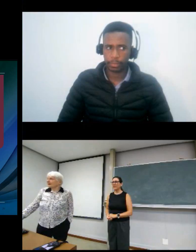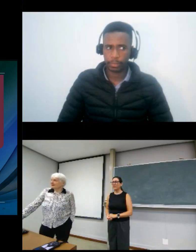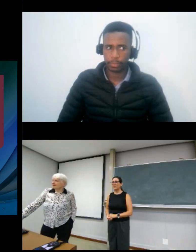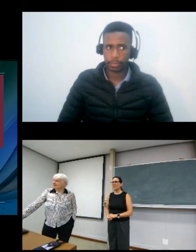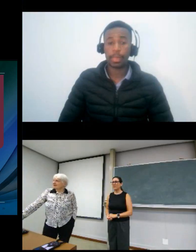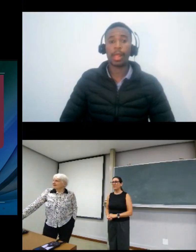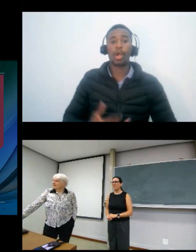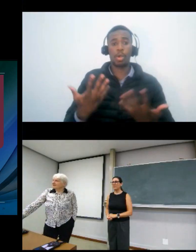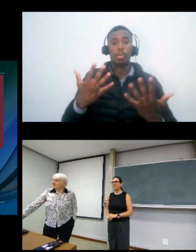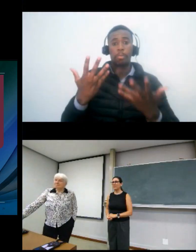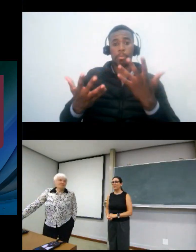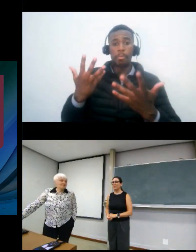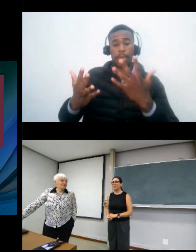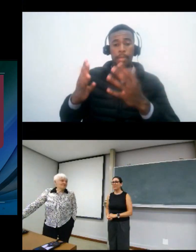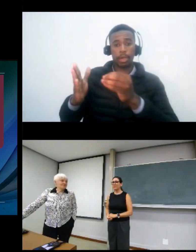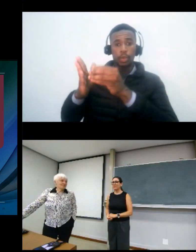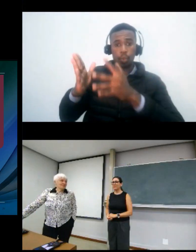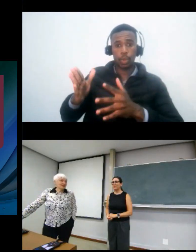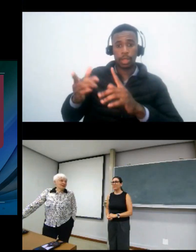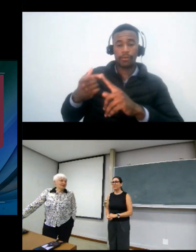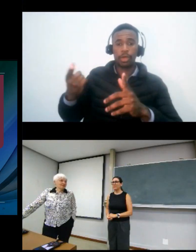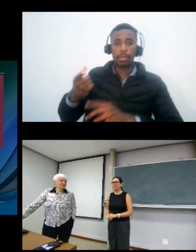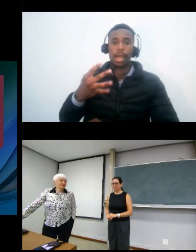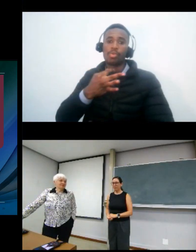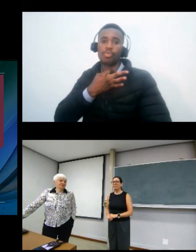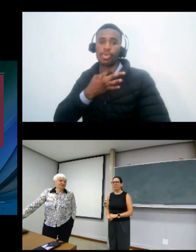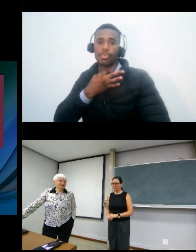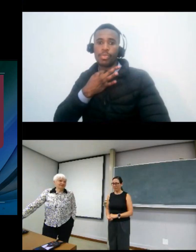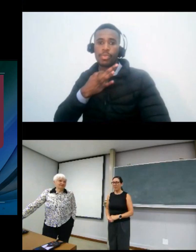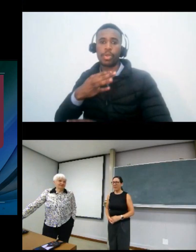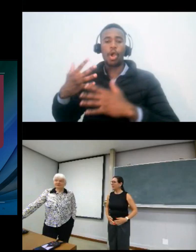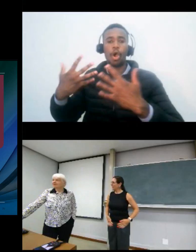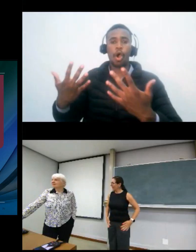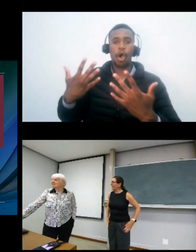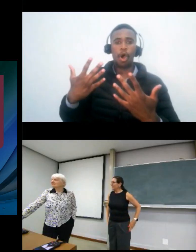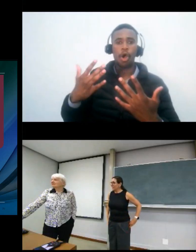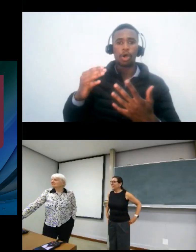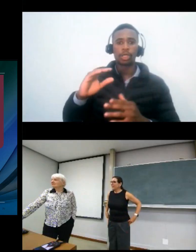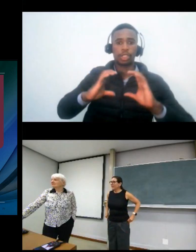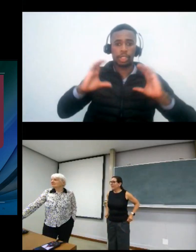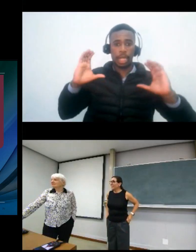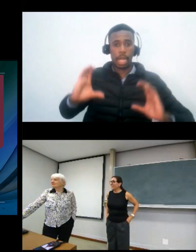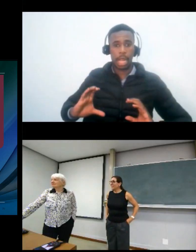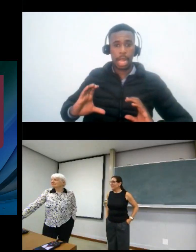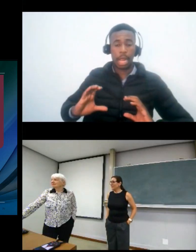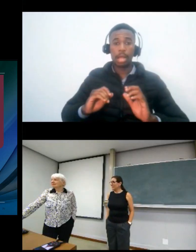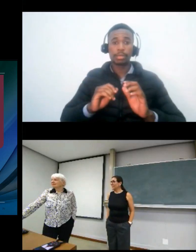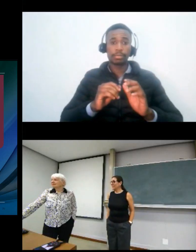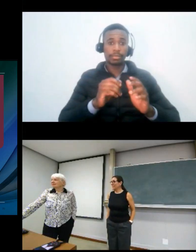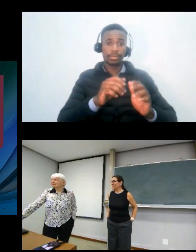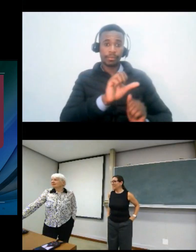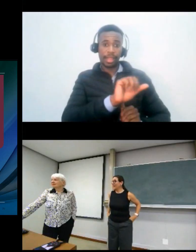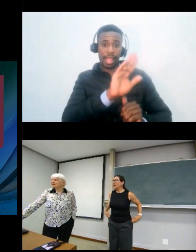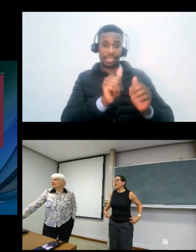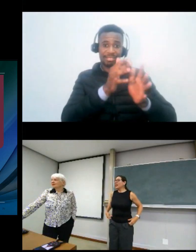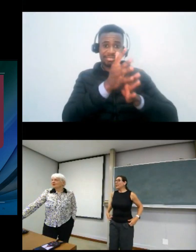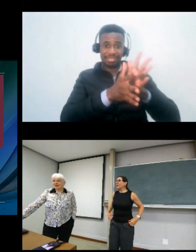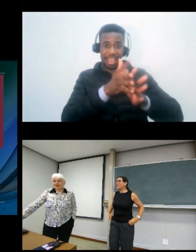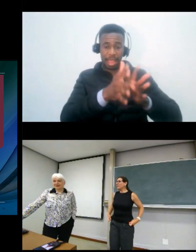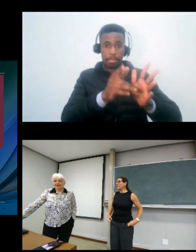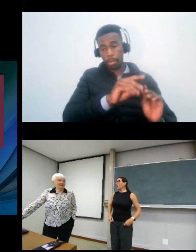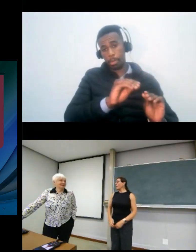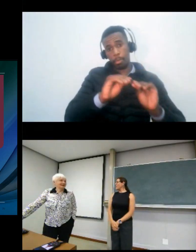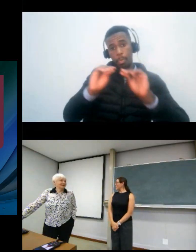follow it, or because you're talking about South African sign language, is it difficult,